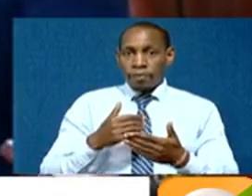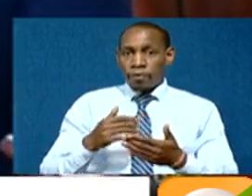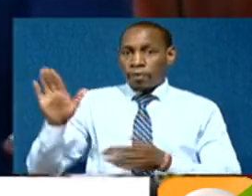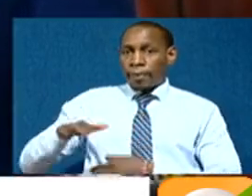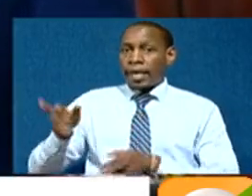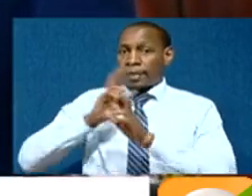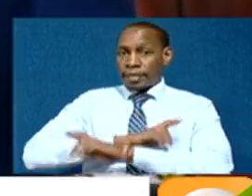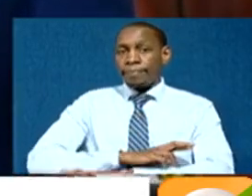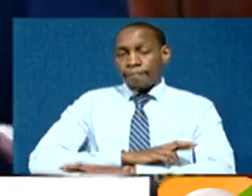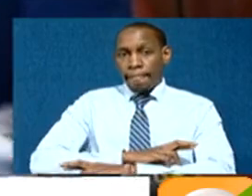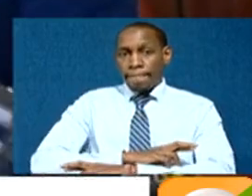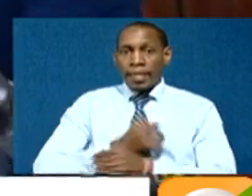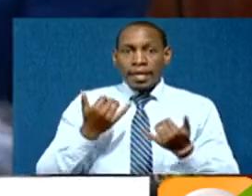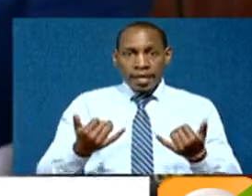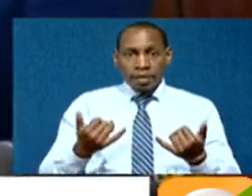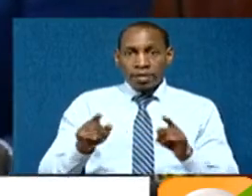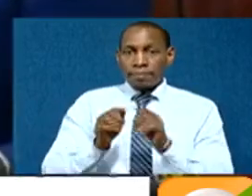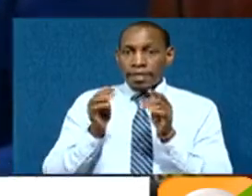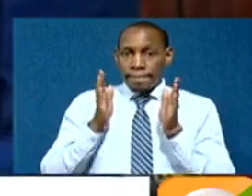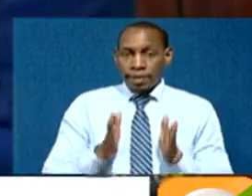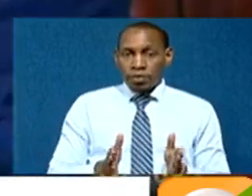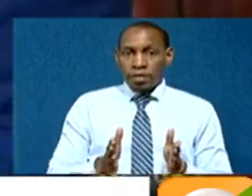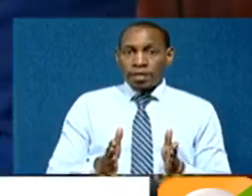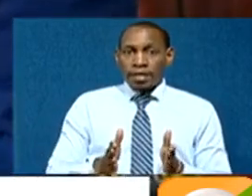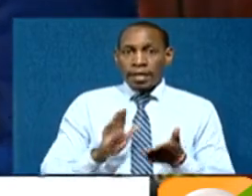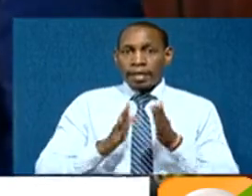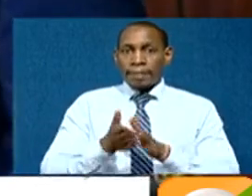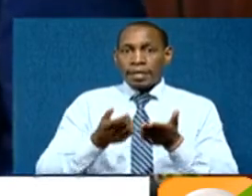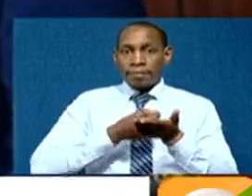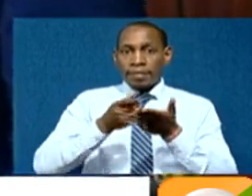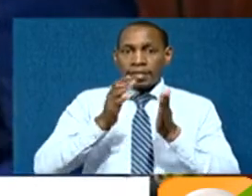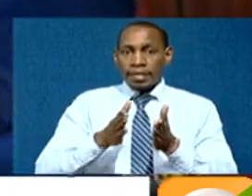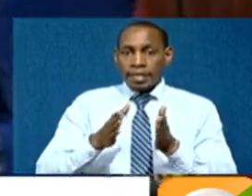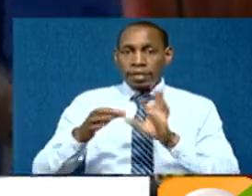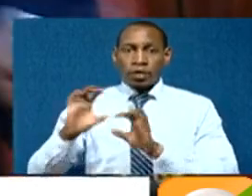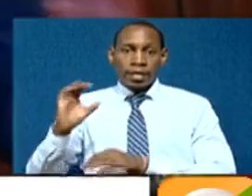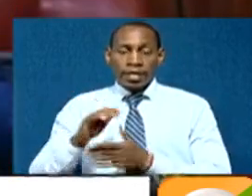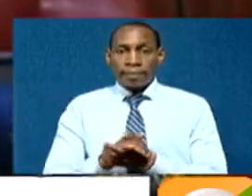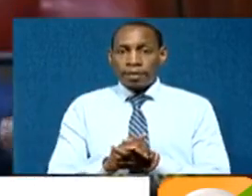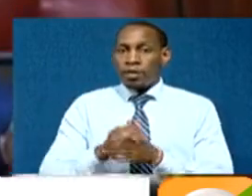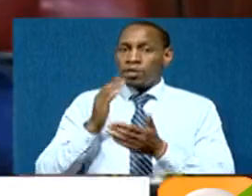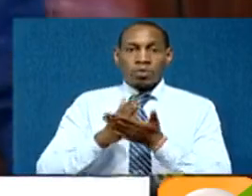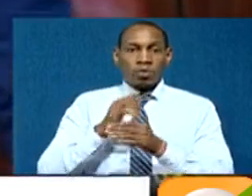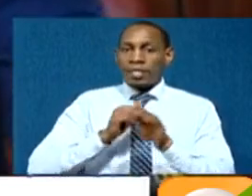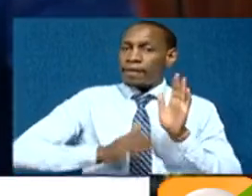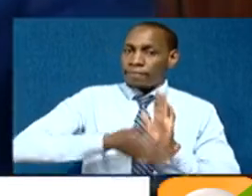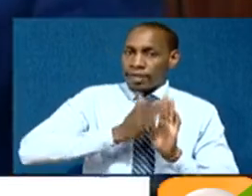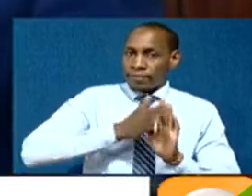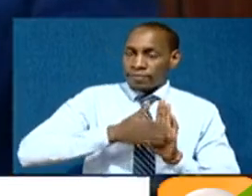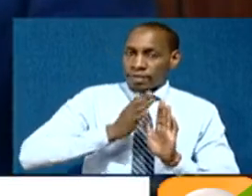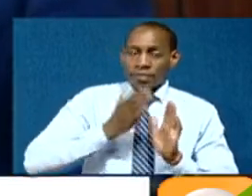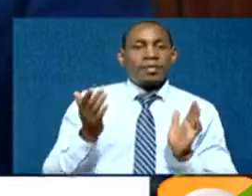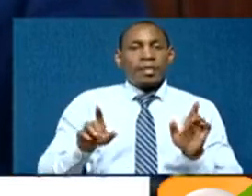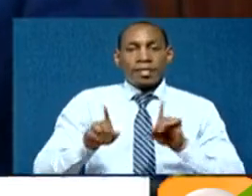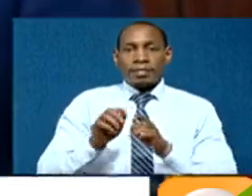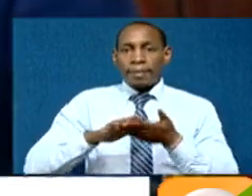recess, so that that person becomes the secretary of the cabinet. It takes minutes, and he becomes